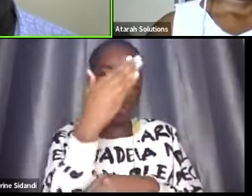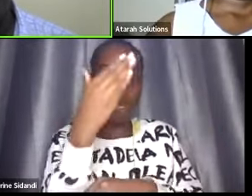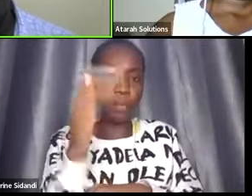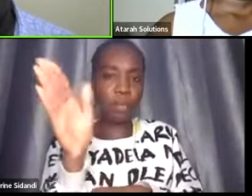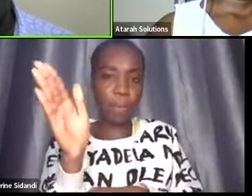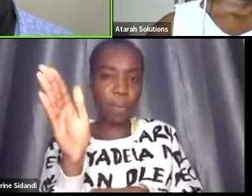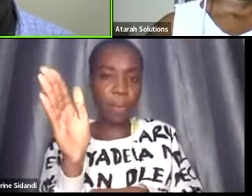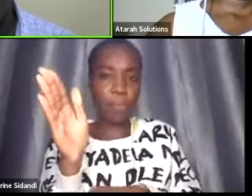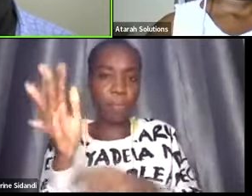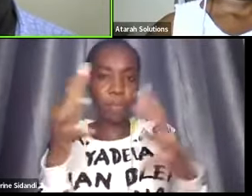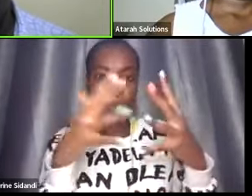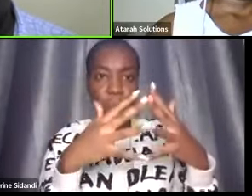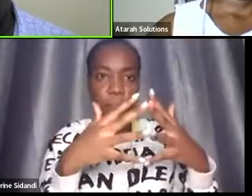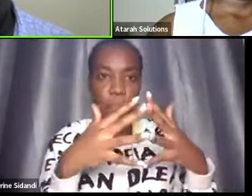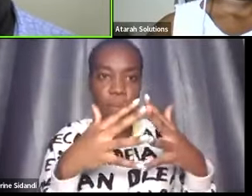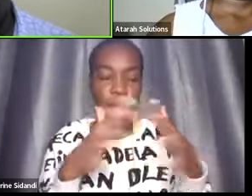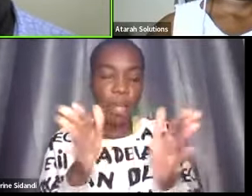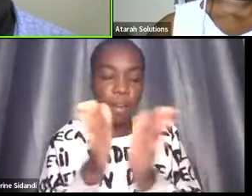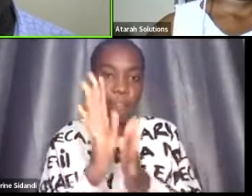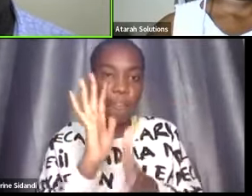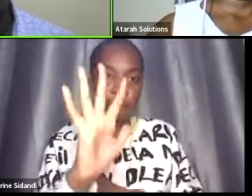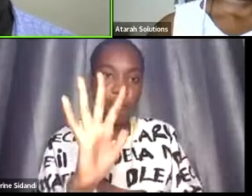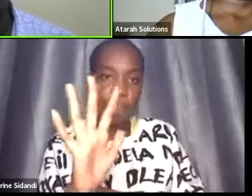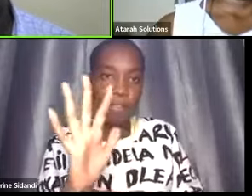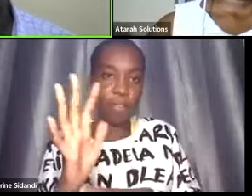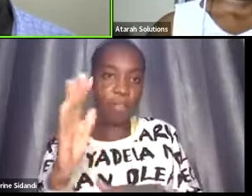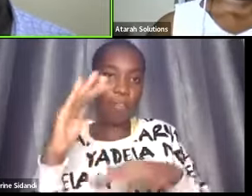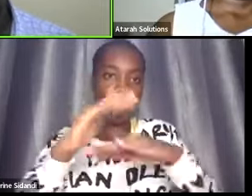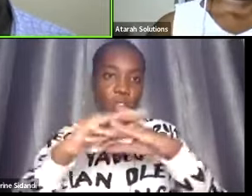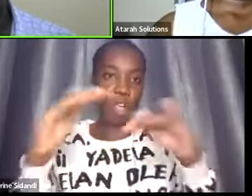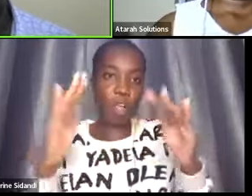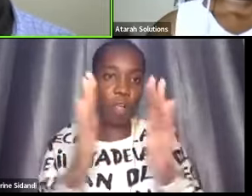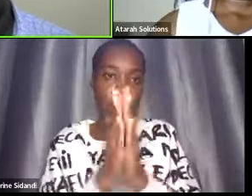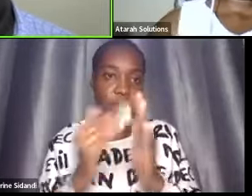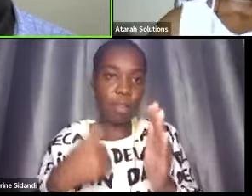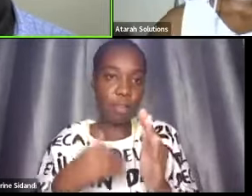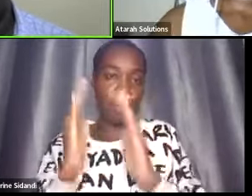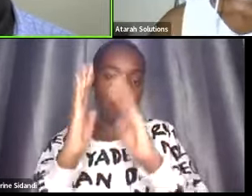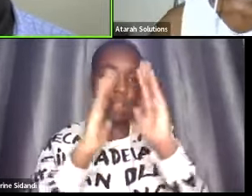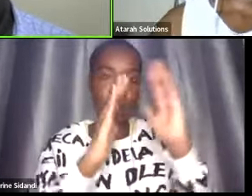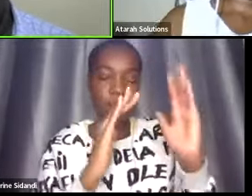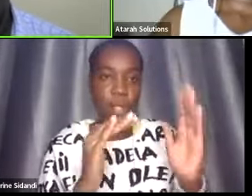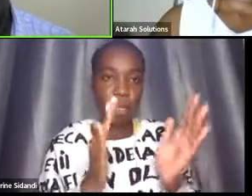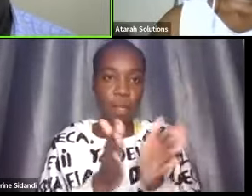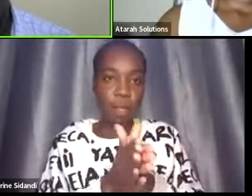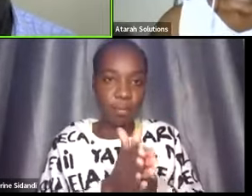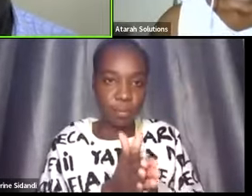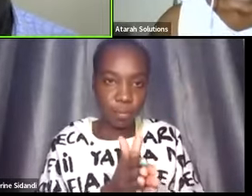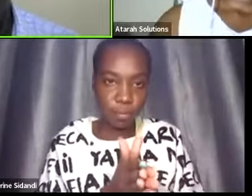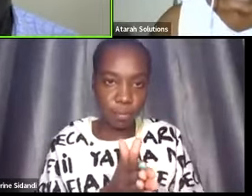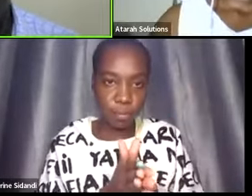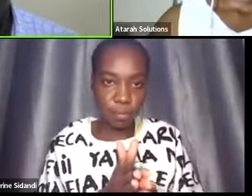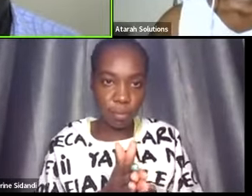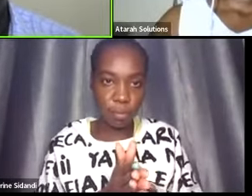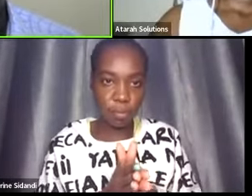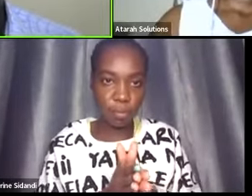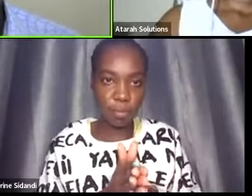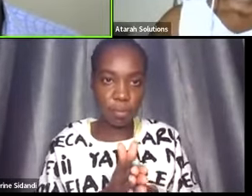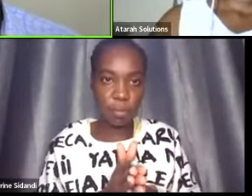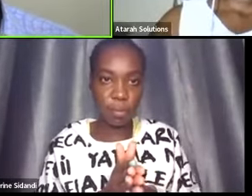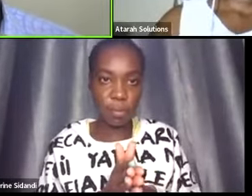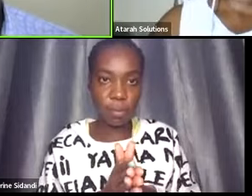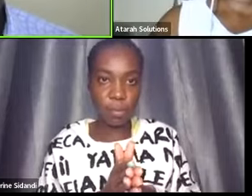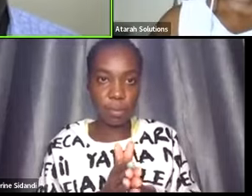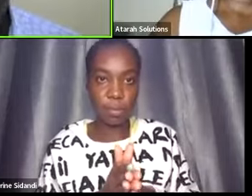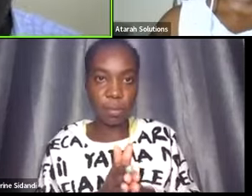side of it. So there is a library, and there are other mediation-related organizations. I would like to ensure